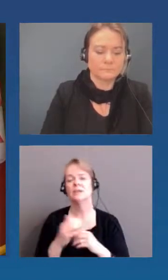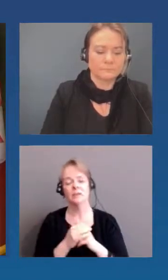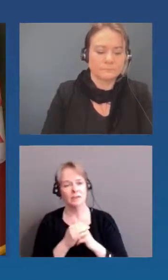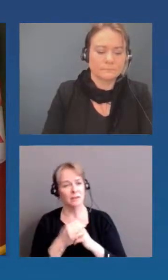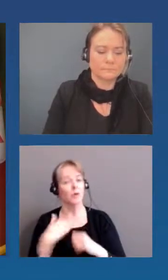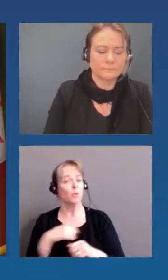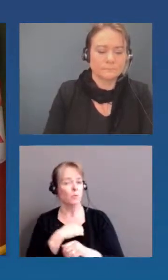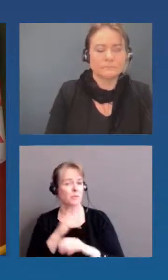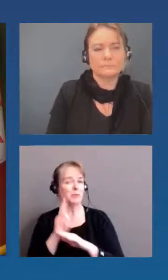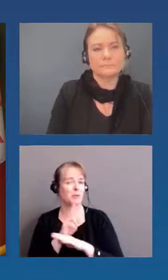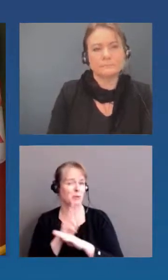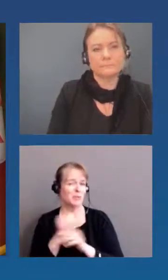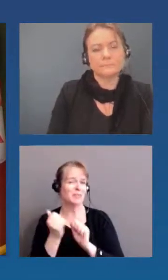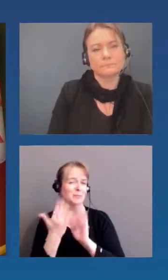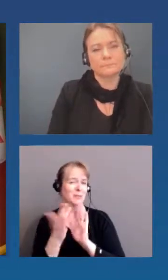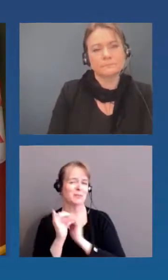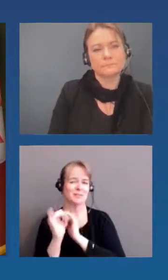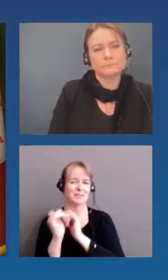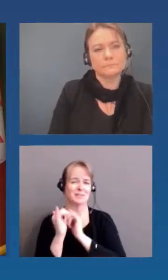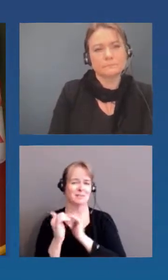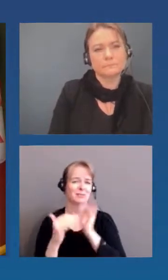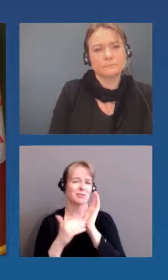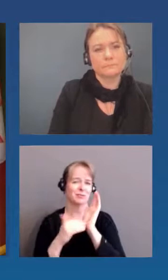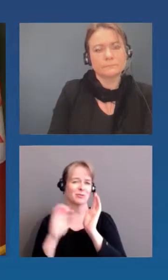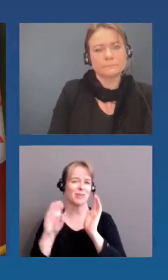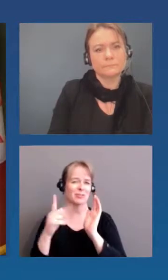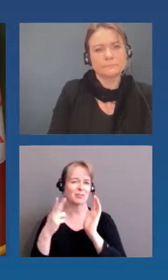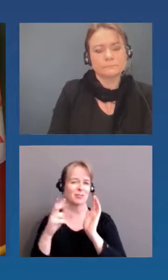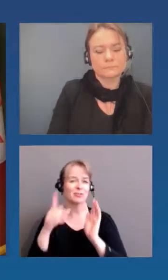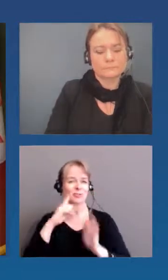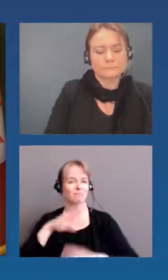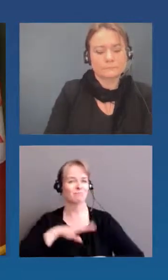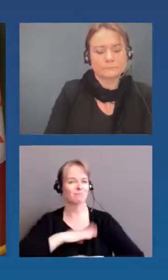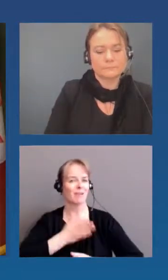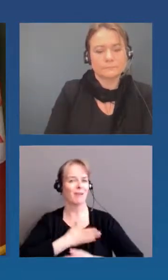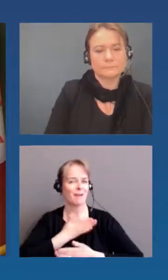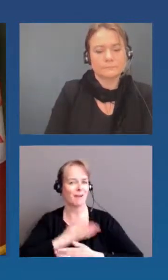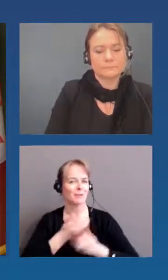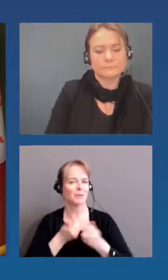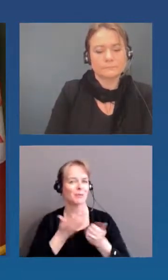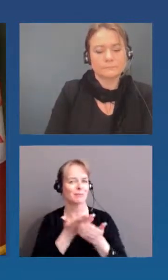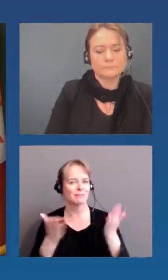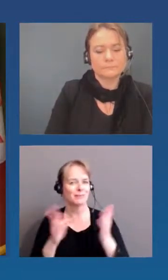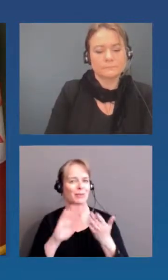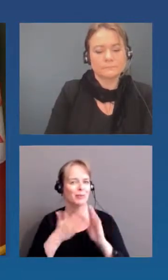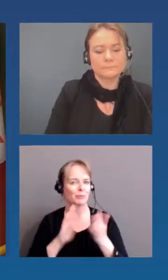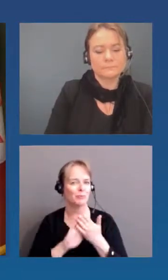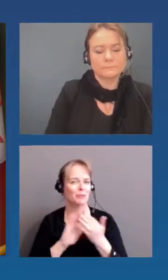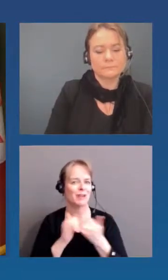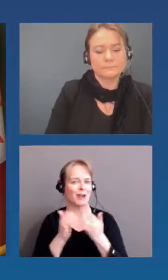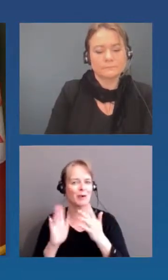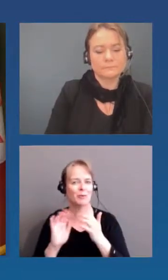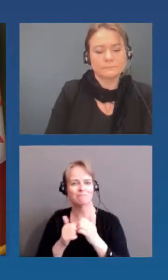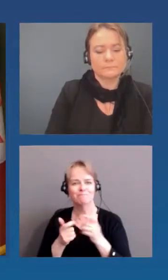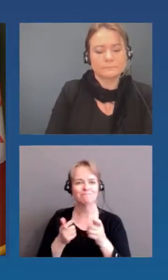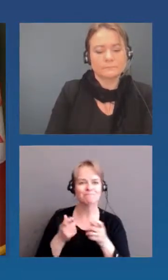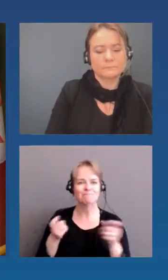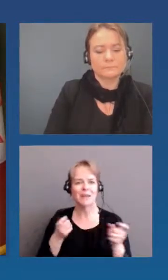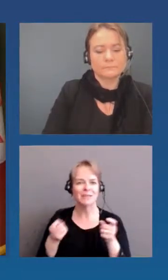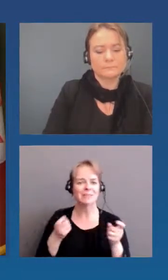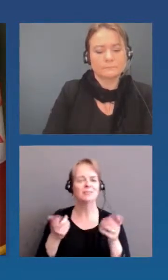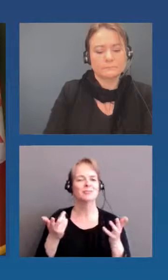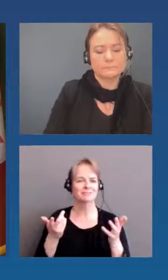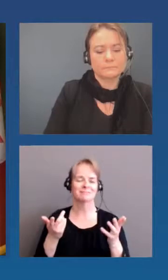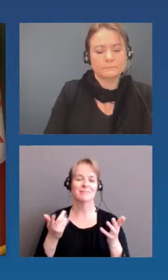this community has reacted. And I would tell you my perception and with regards to bylaw is